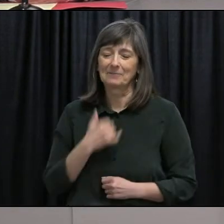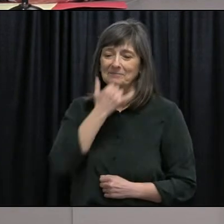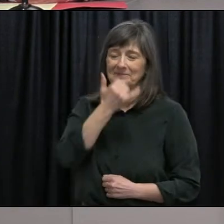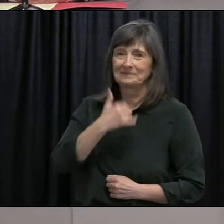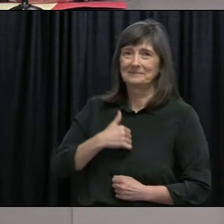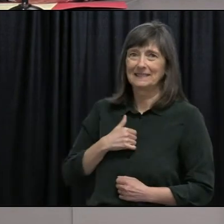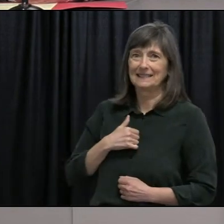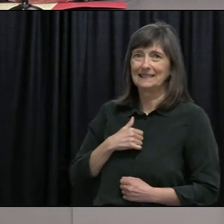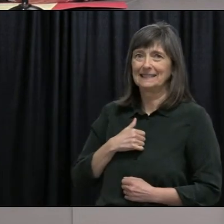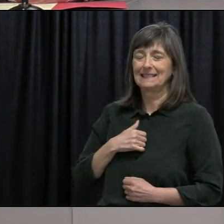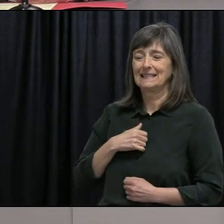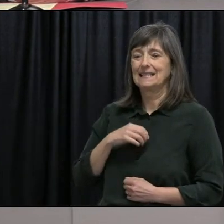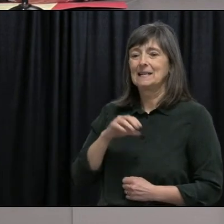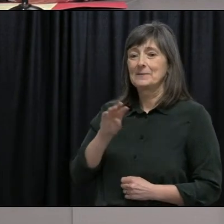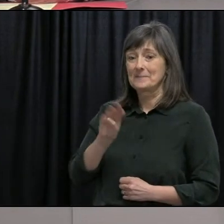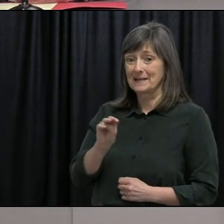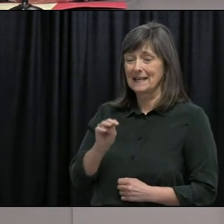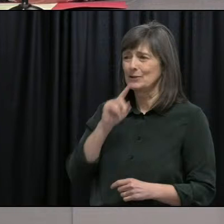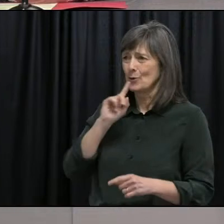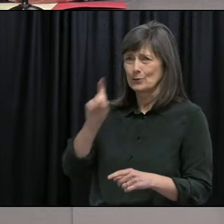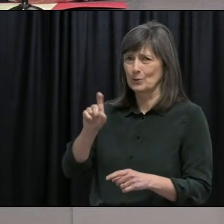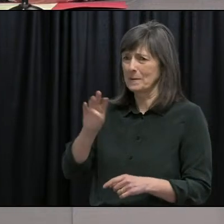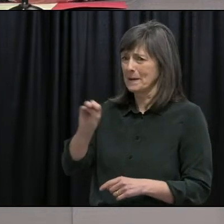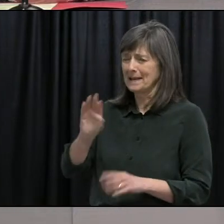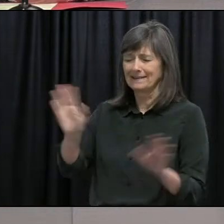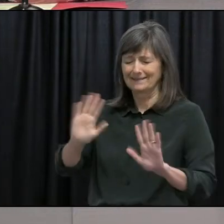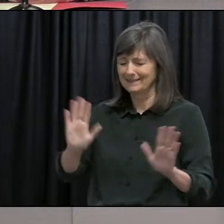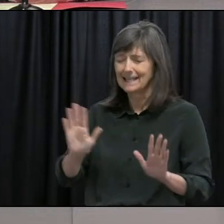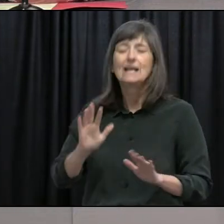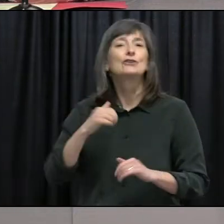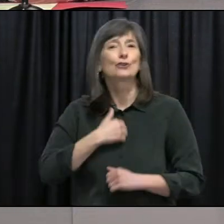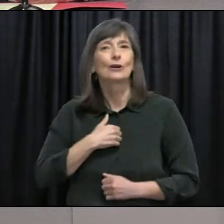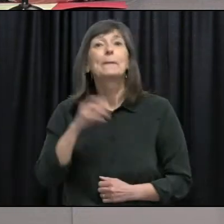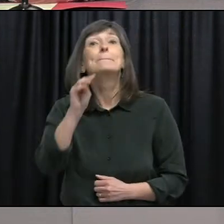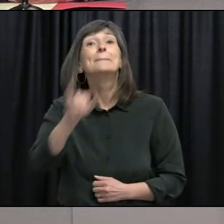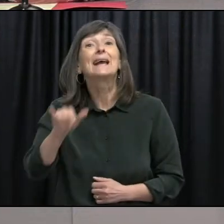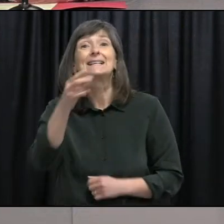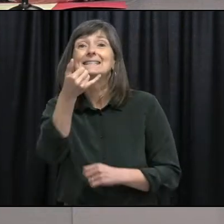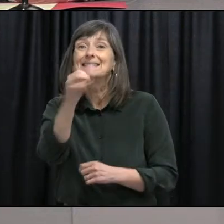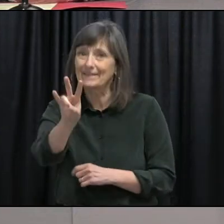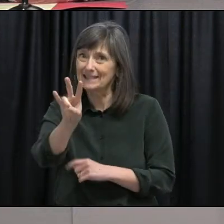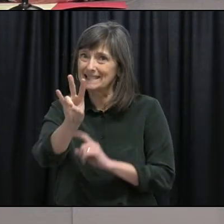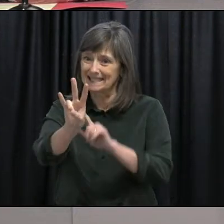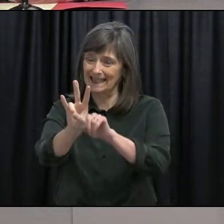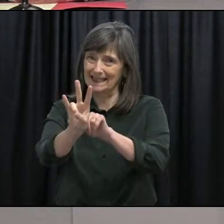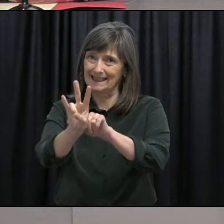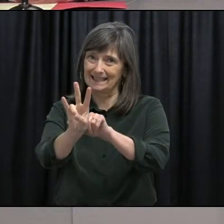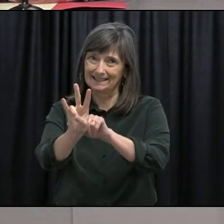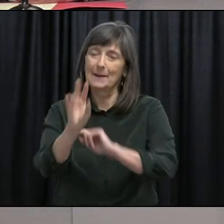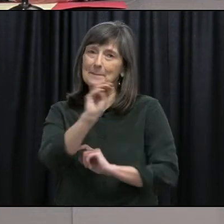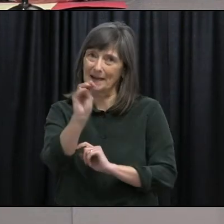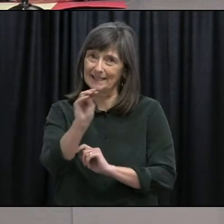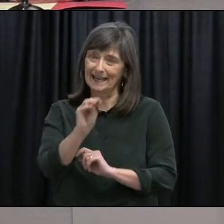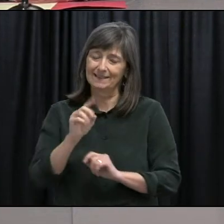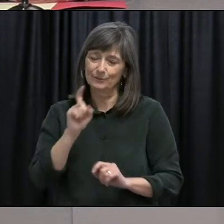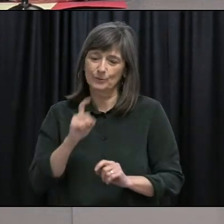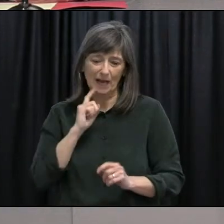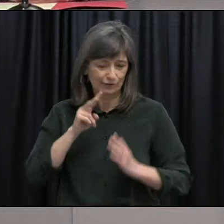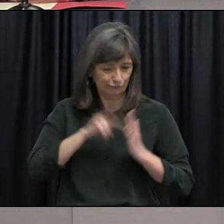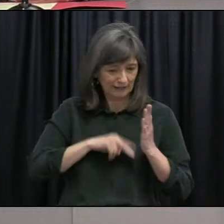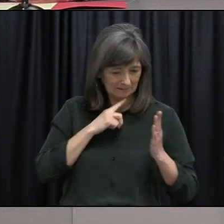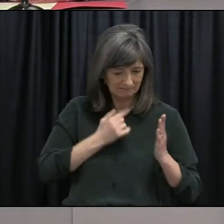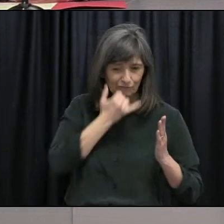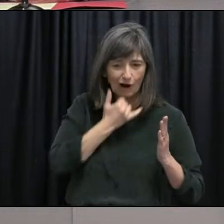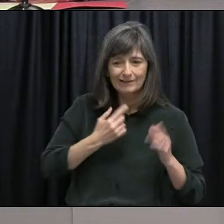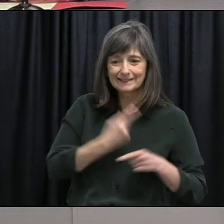was Monday. So the 17th. So on the 17th. My apologies. I guess. No worries. Thanks. I was reading off what was written. I